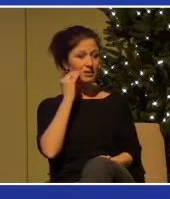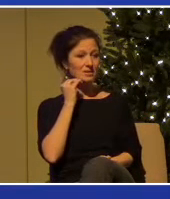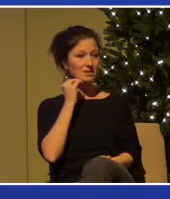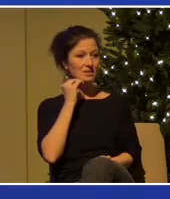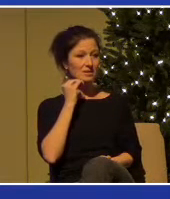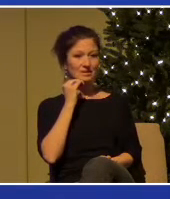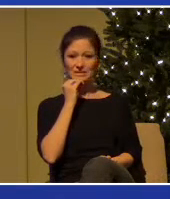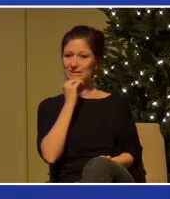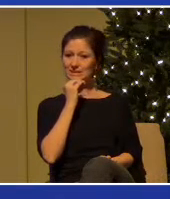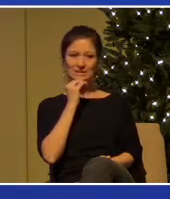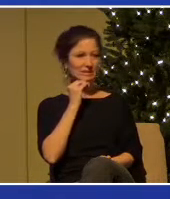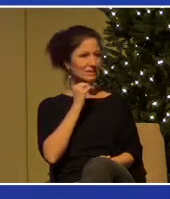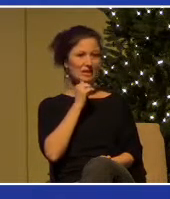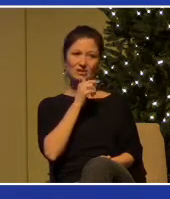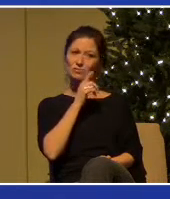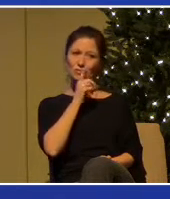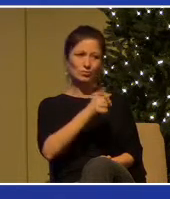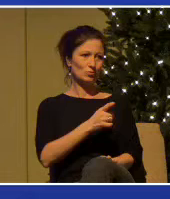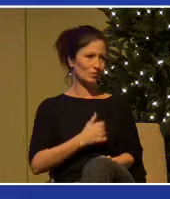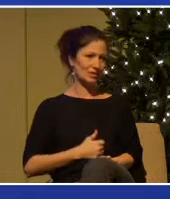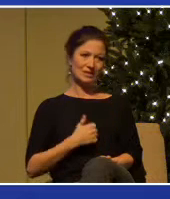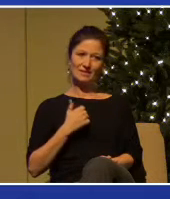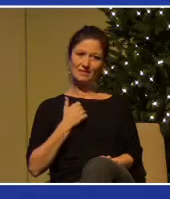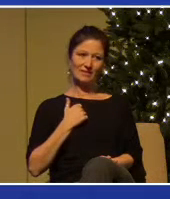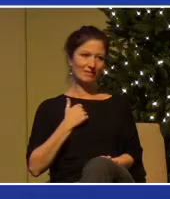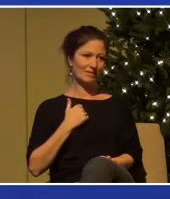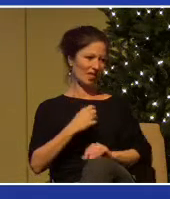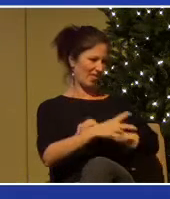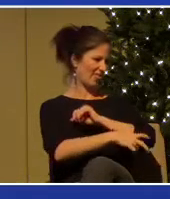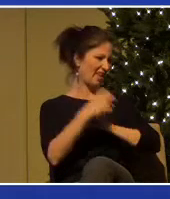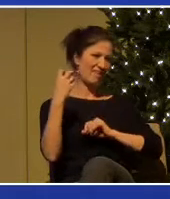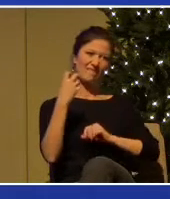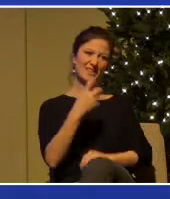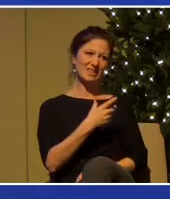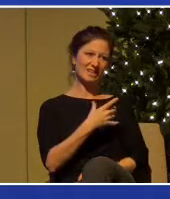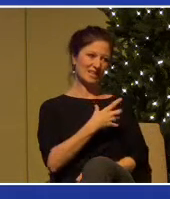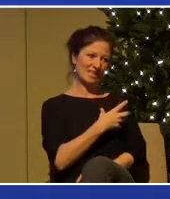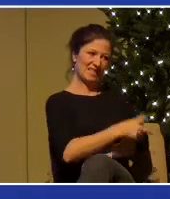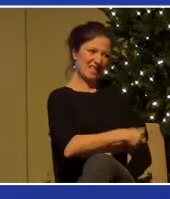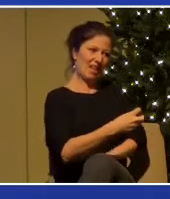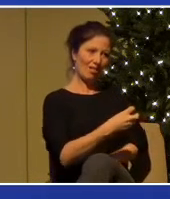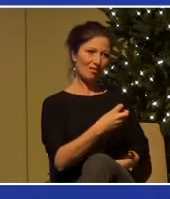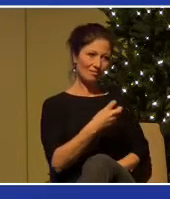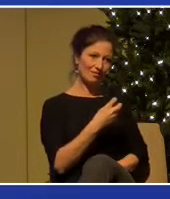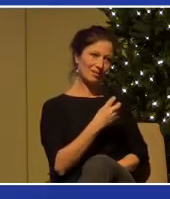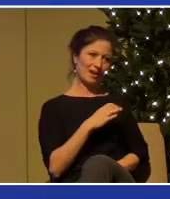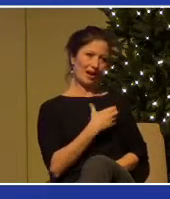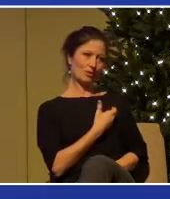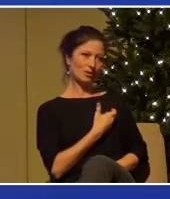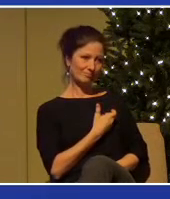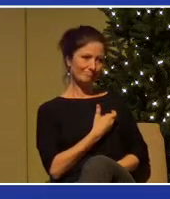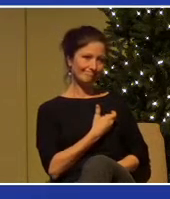we don't truly live, places where the thief has come and has stolen, killed, or destroyed.